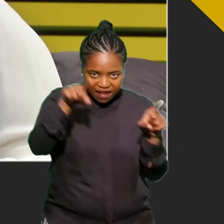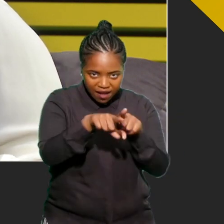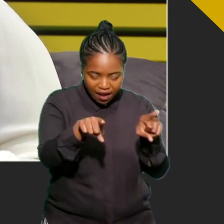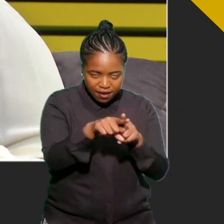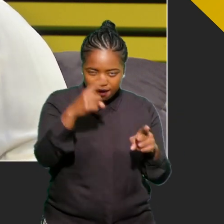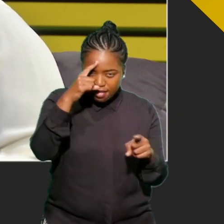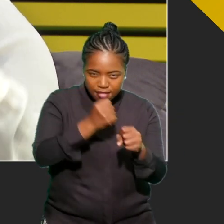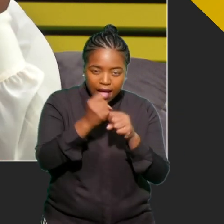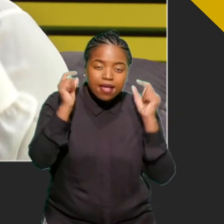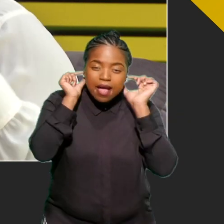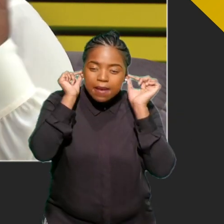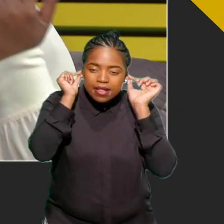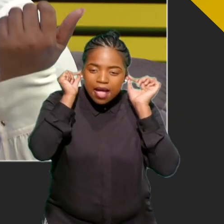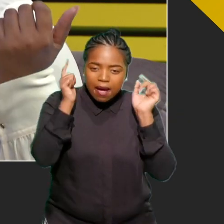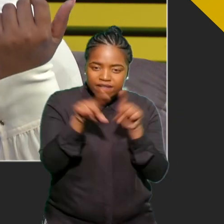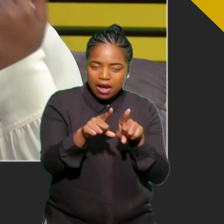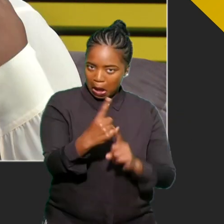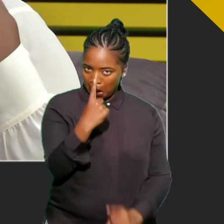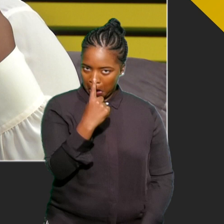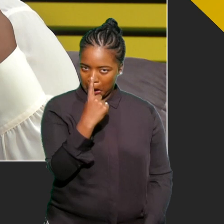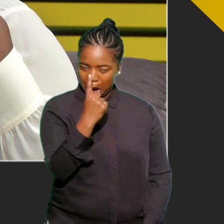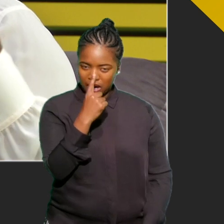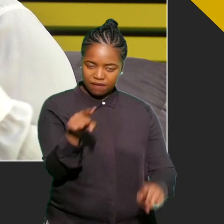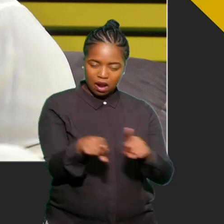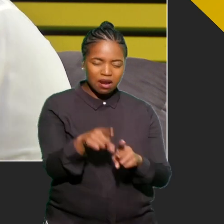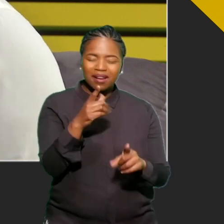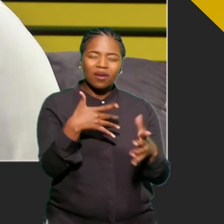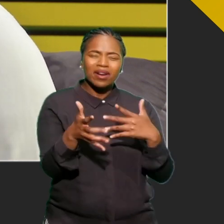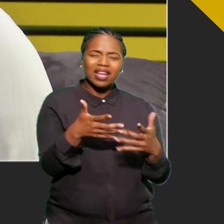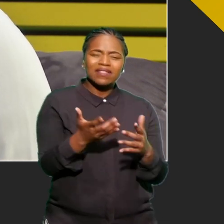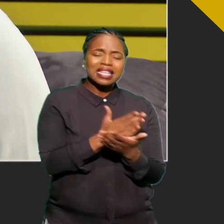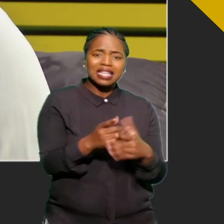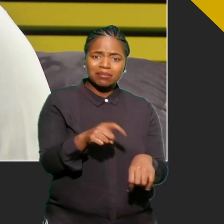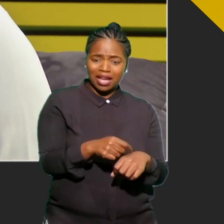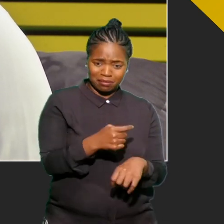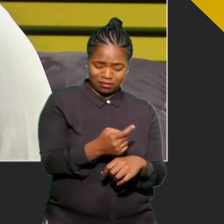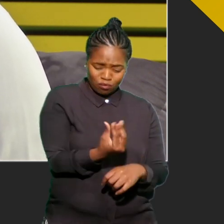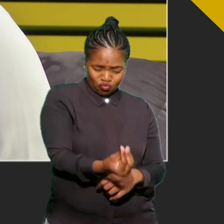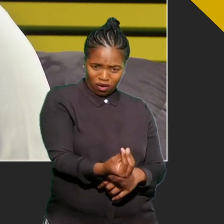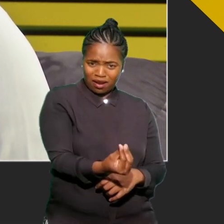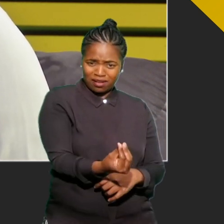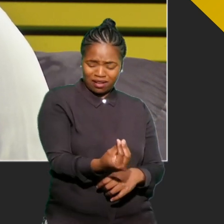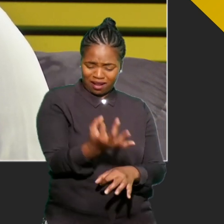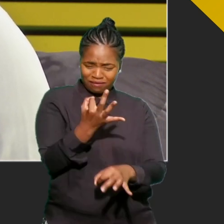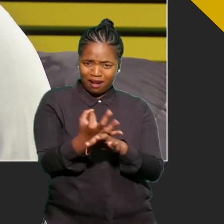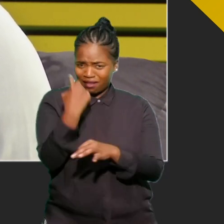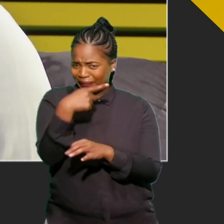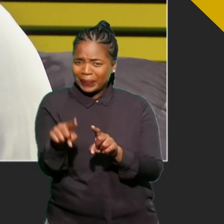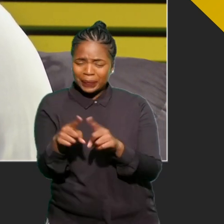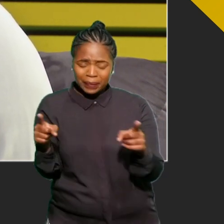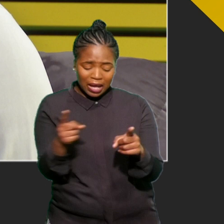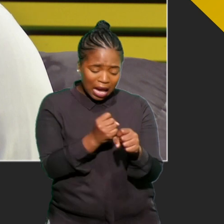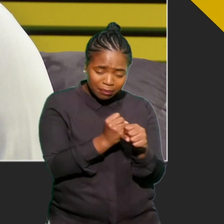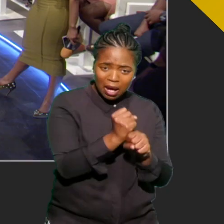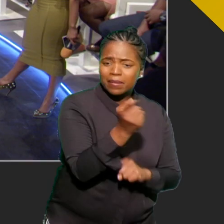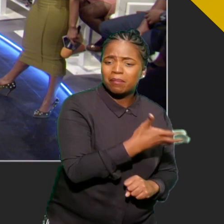this family, then definitely it will be our child. And sometimes the child doesn't come out looking like the father. You know? So